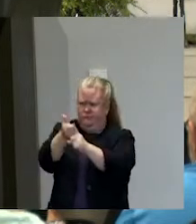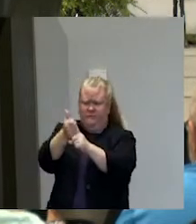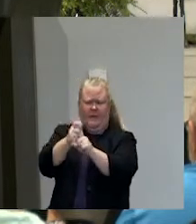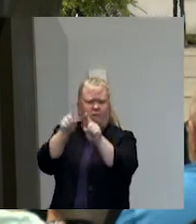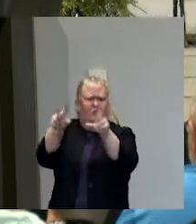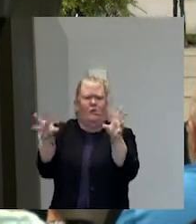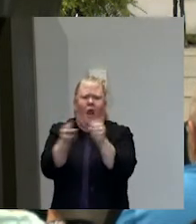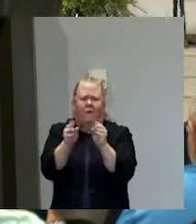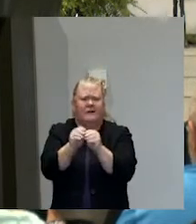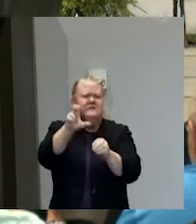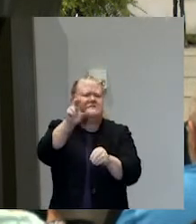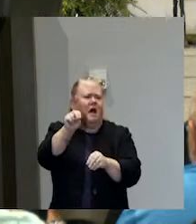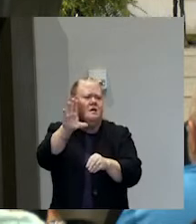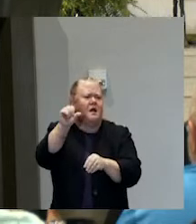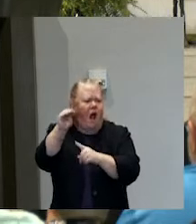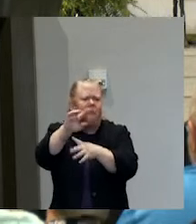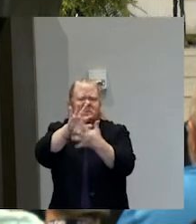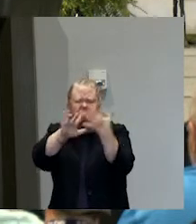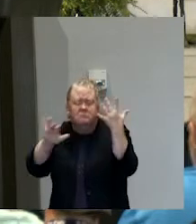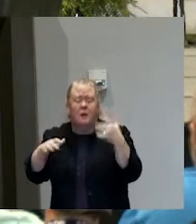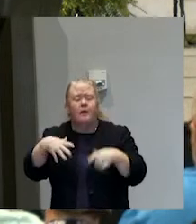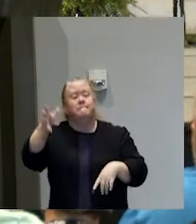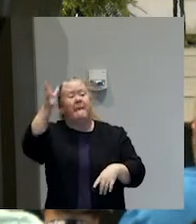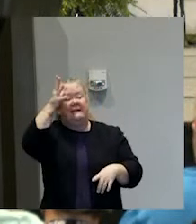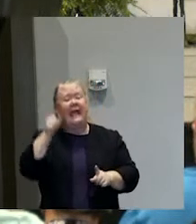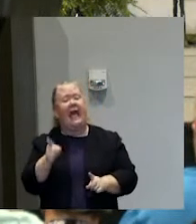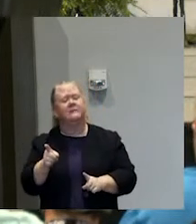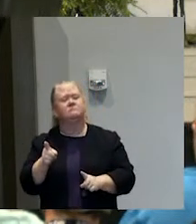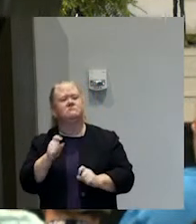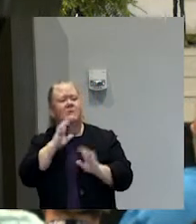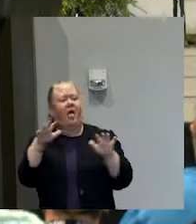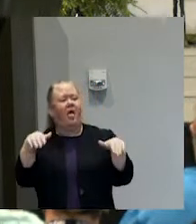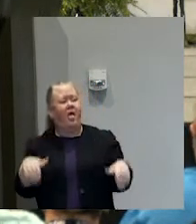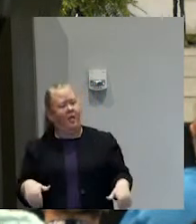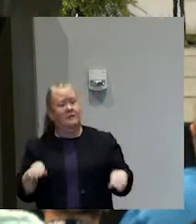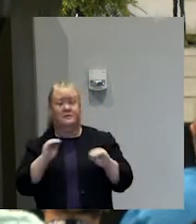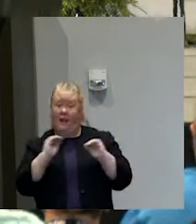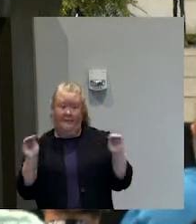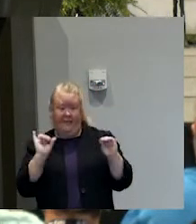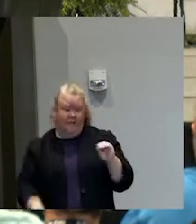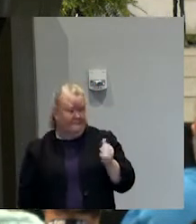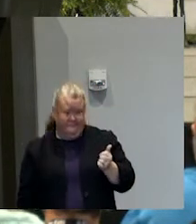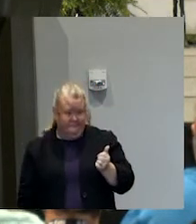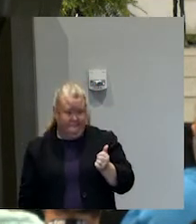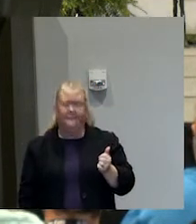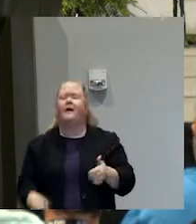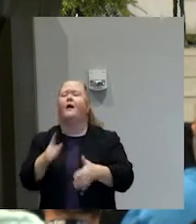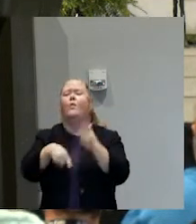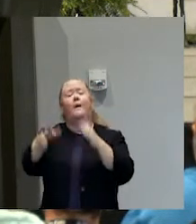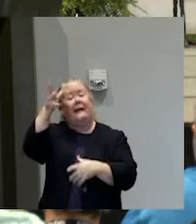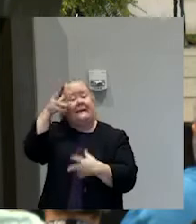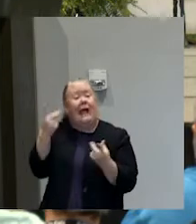and stuff like that. My dad did none of that. What my dad did